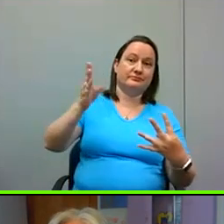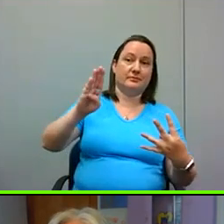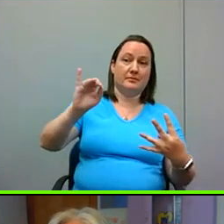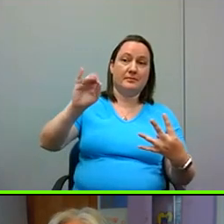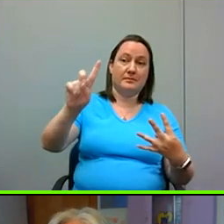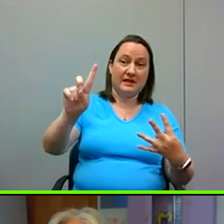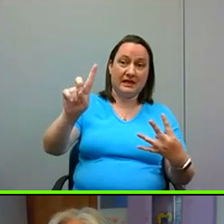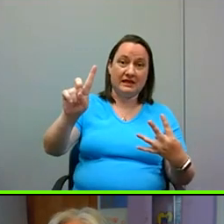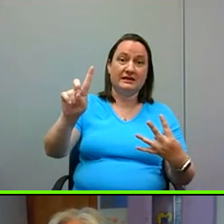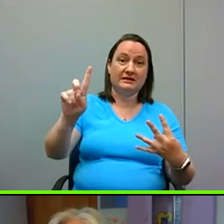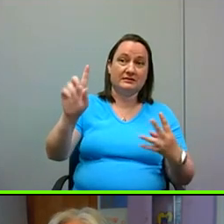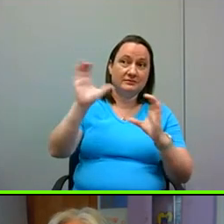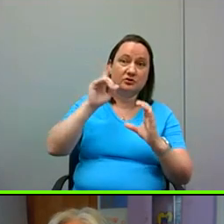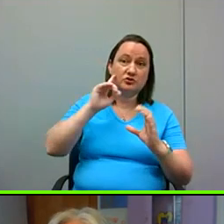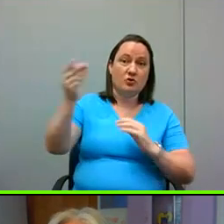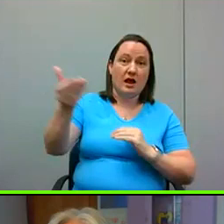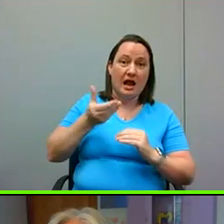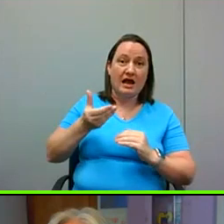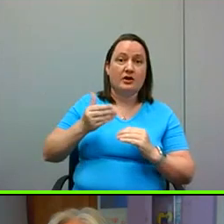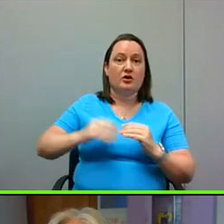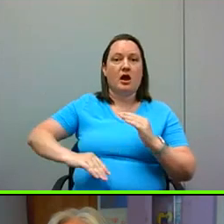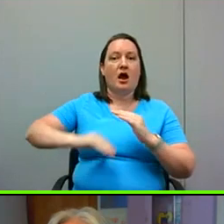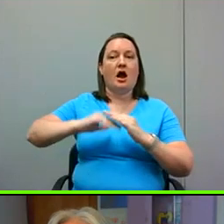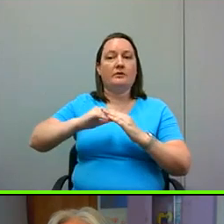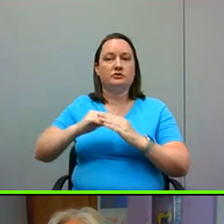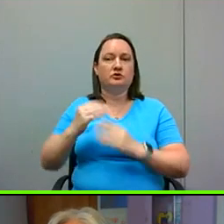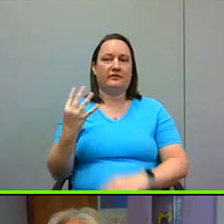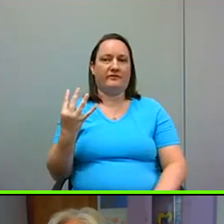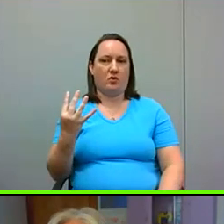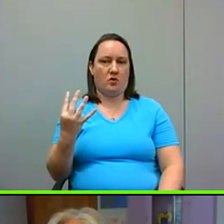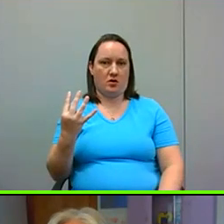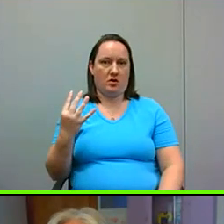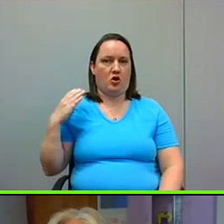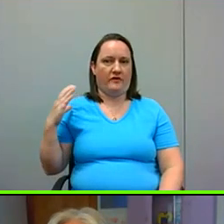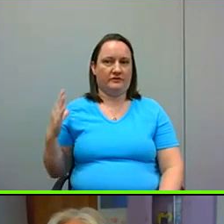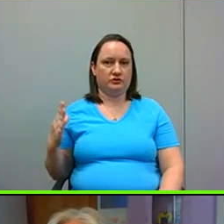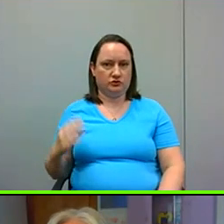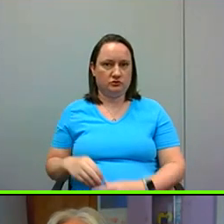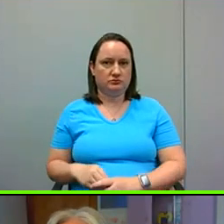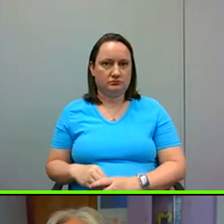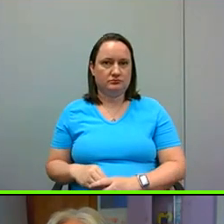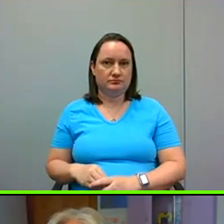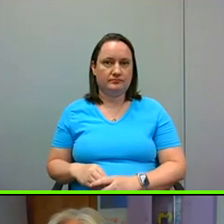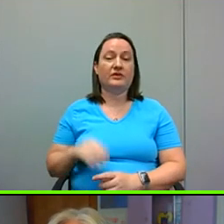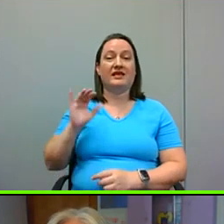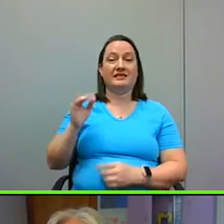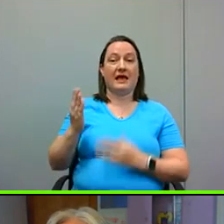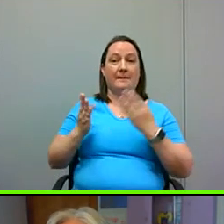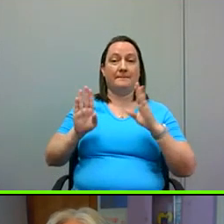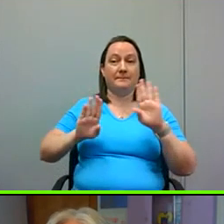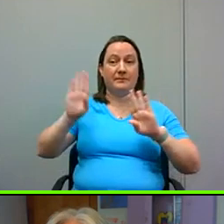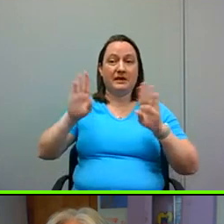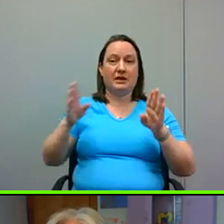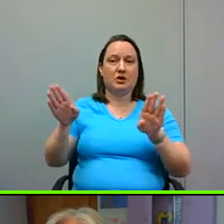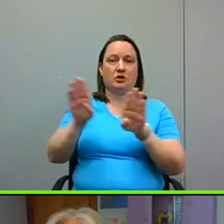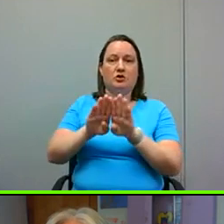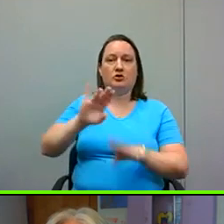bid said up to 4 hearing officers. This bid closed on July